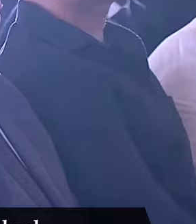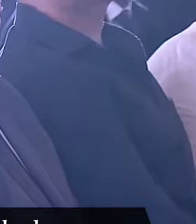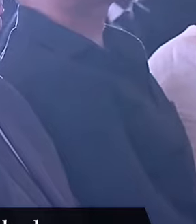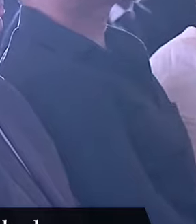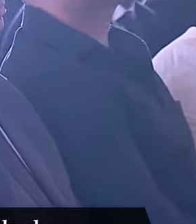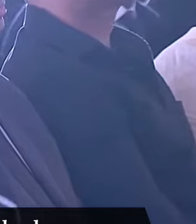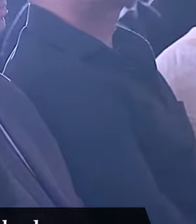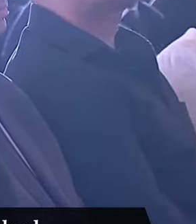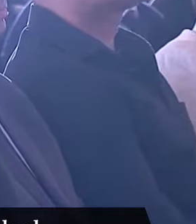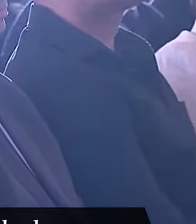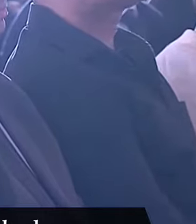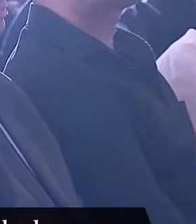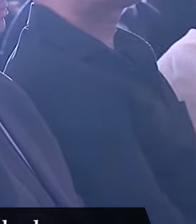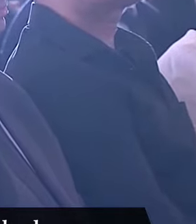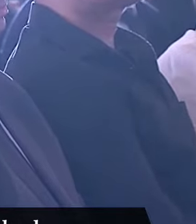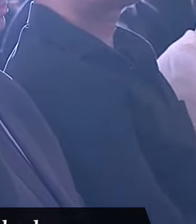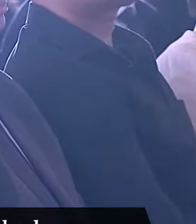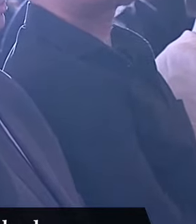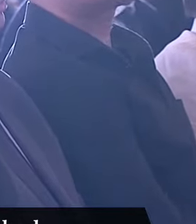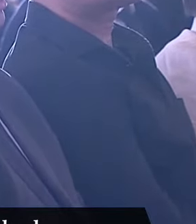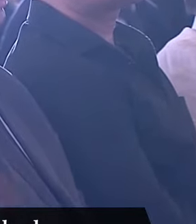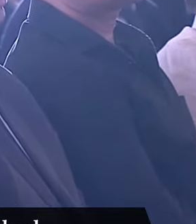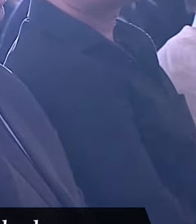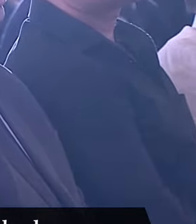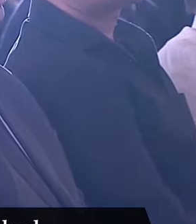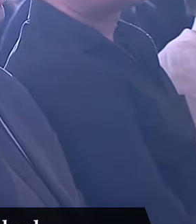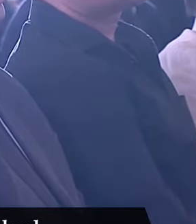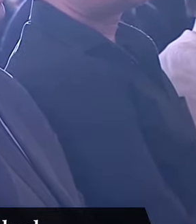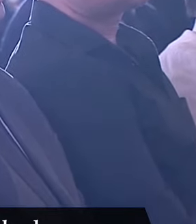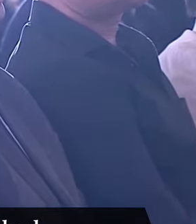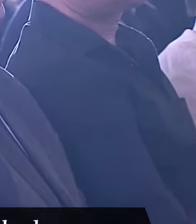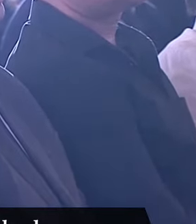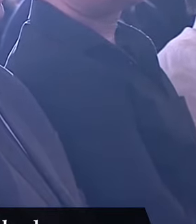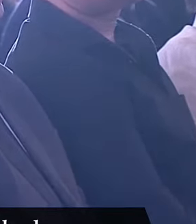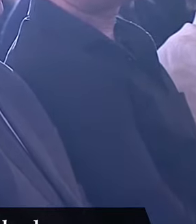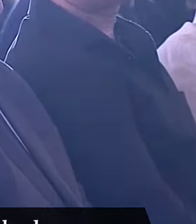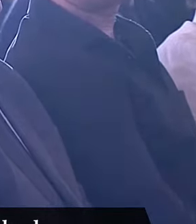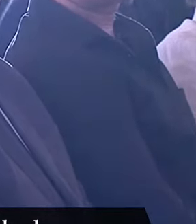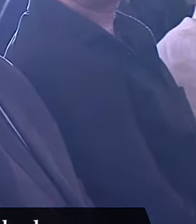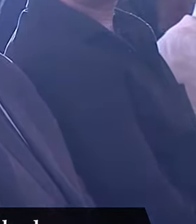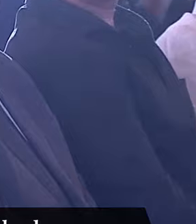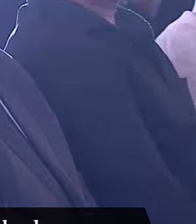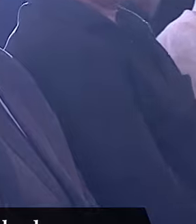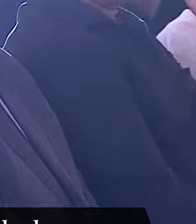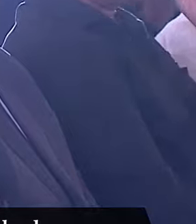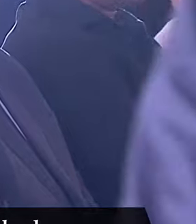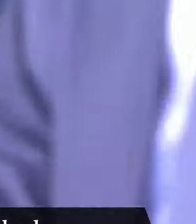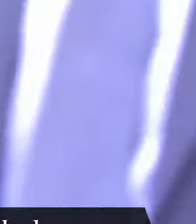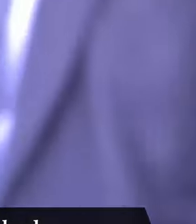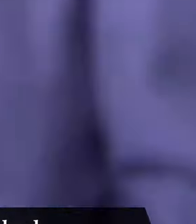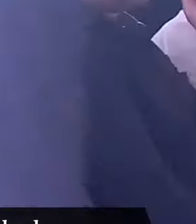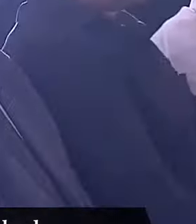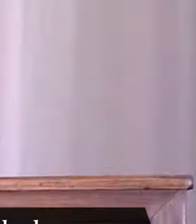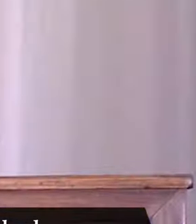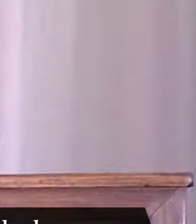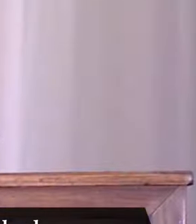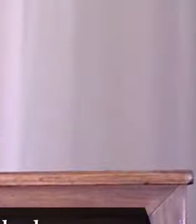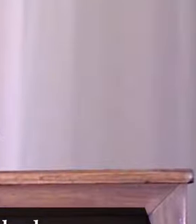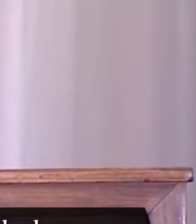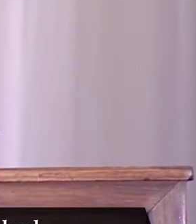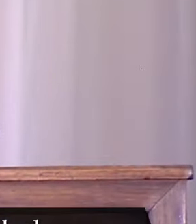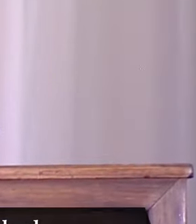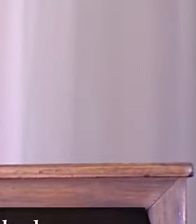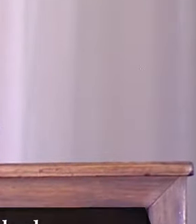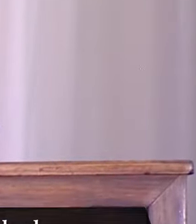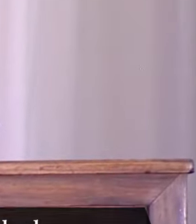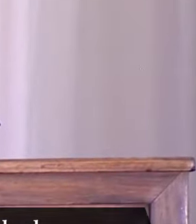Thank you, Mr. President. Thank you very much, both for the message and also for the decision of the